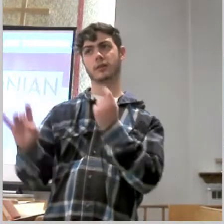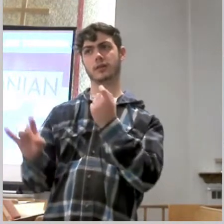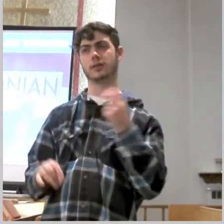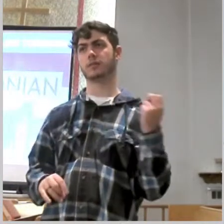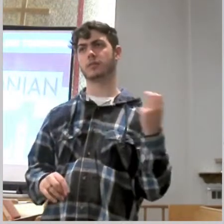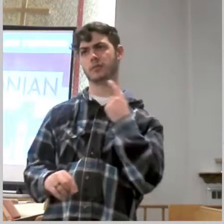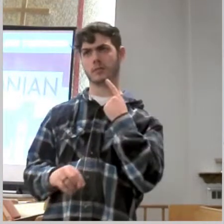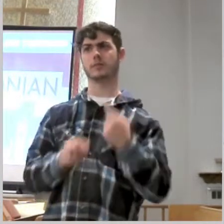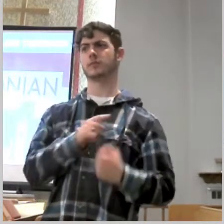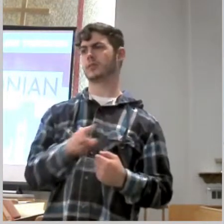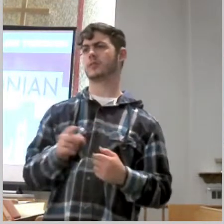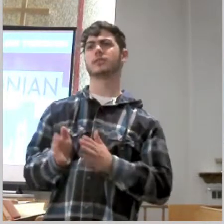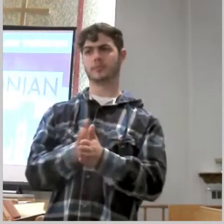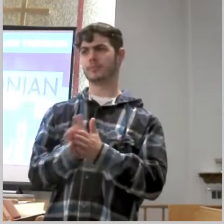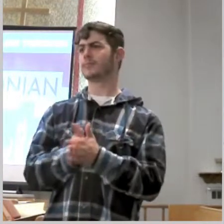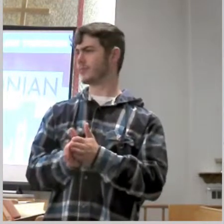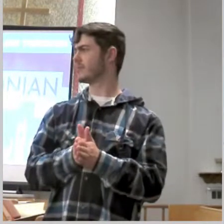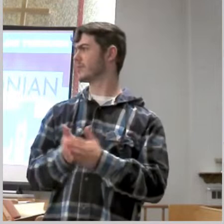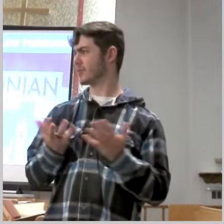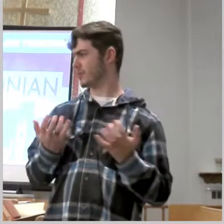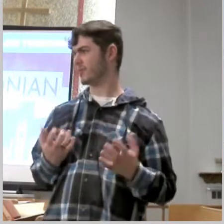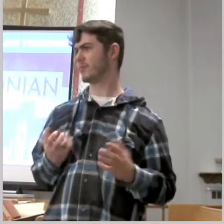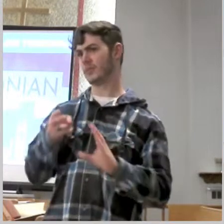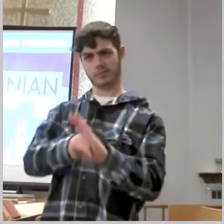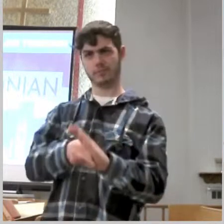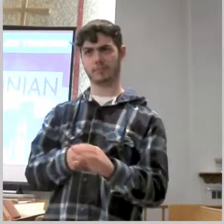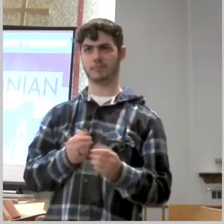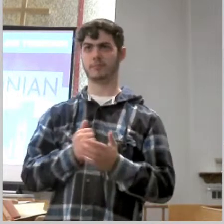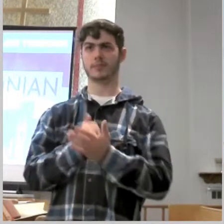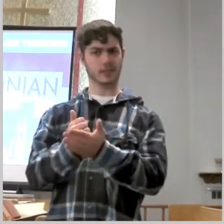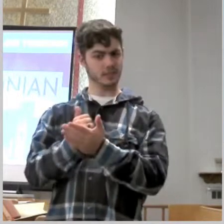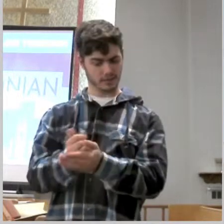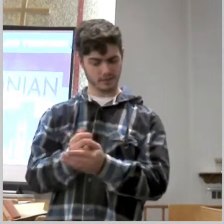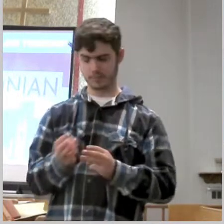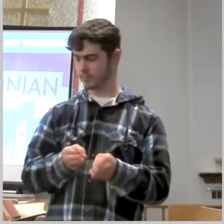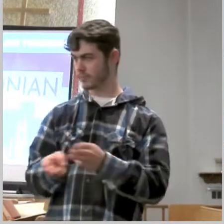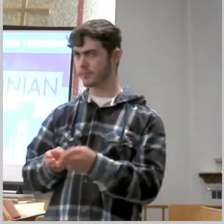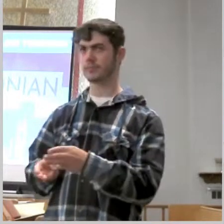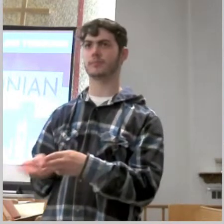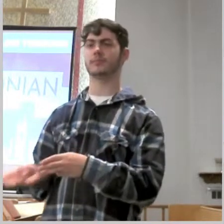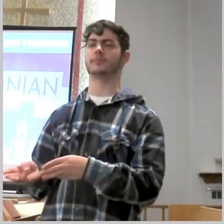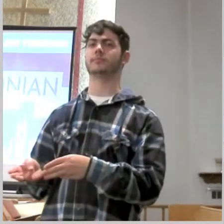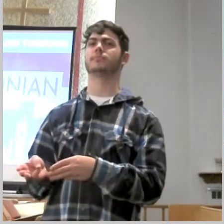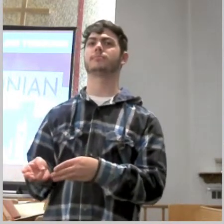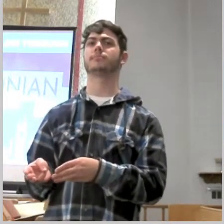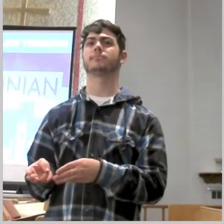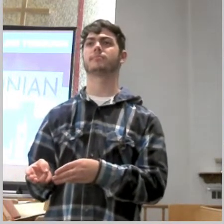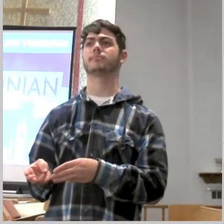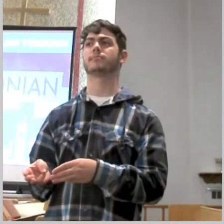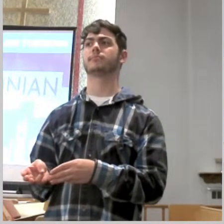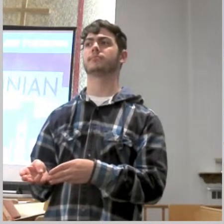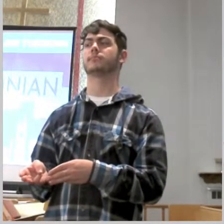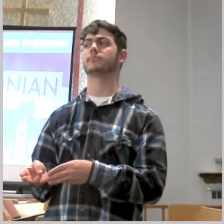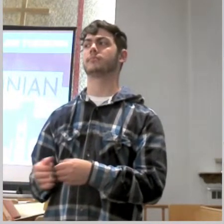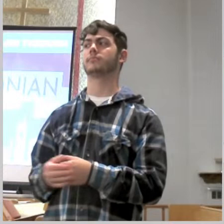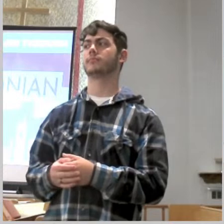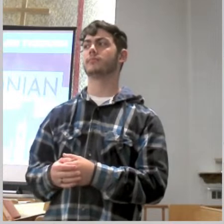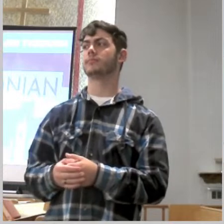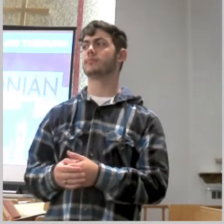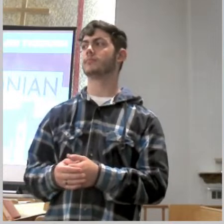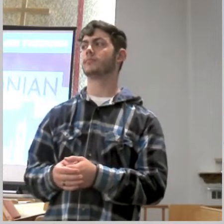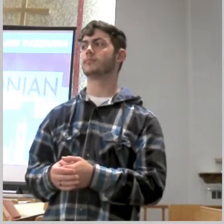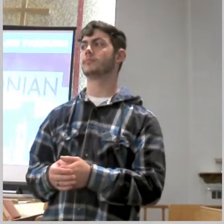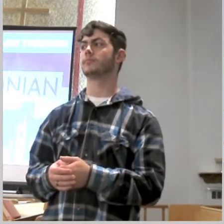to participate in this capital campaign, in this act of giving, in this act of grace for